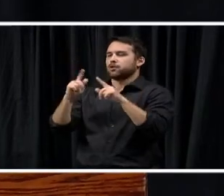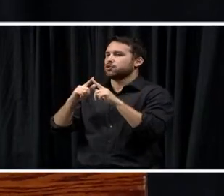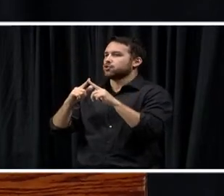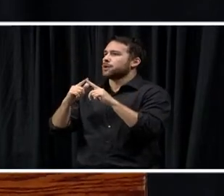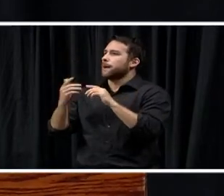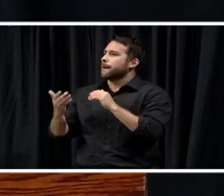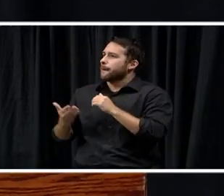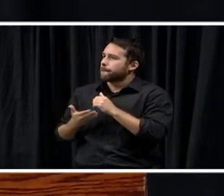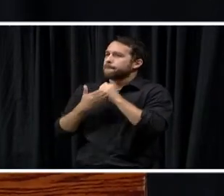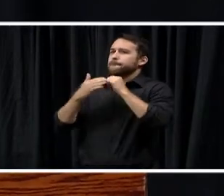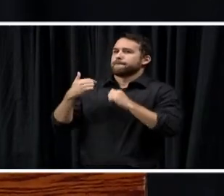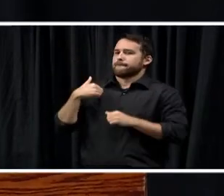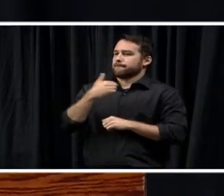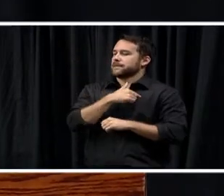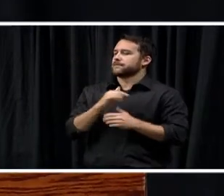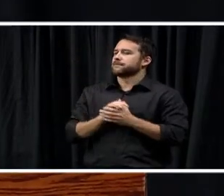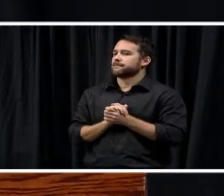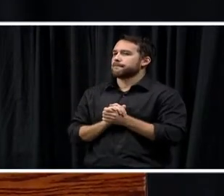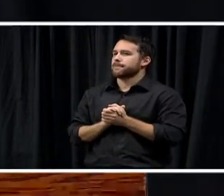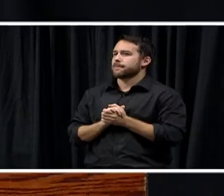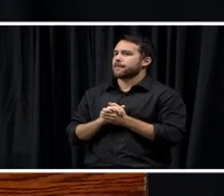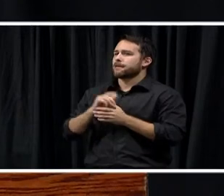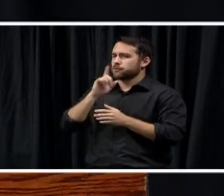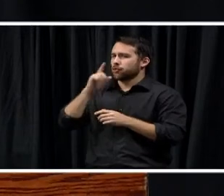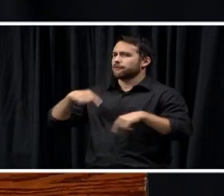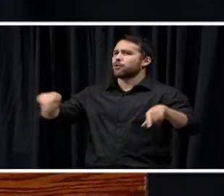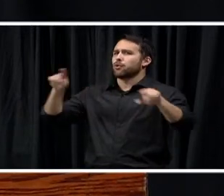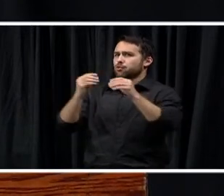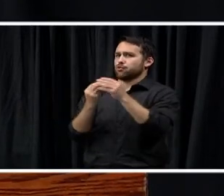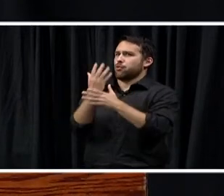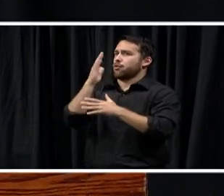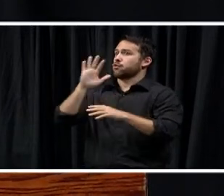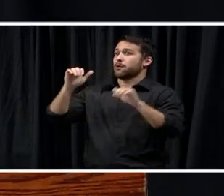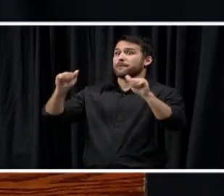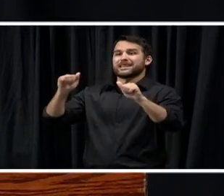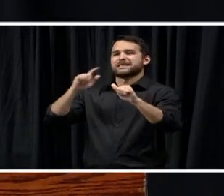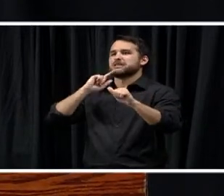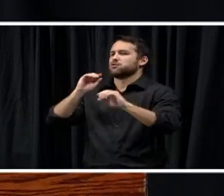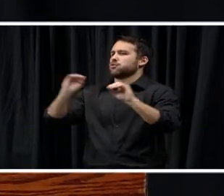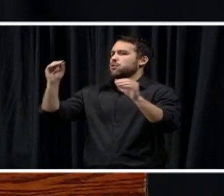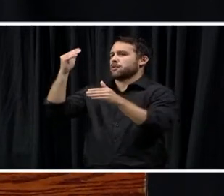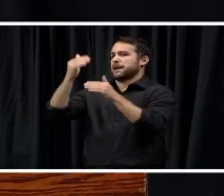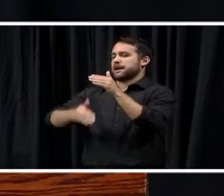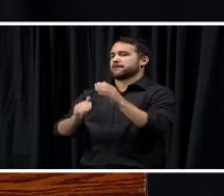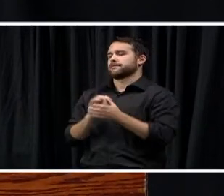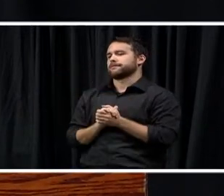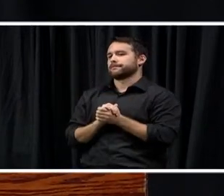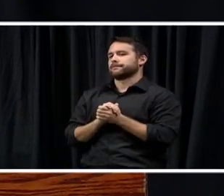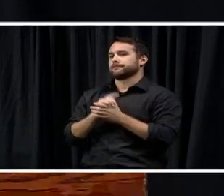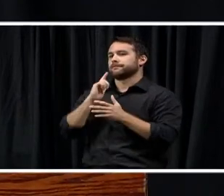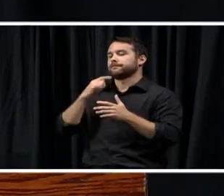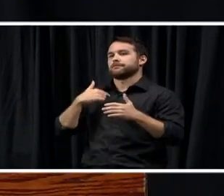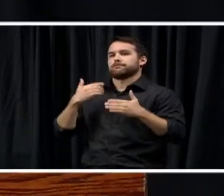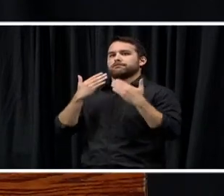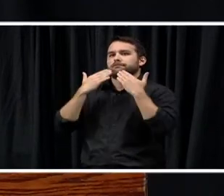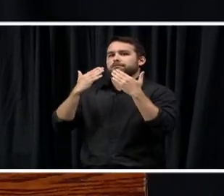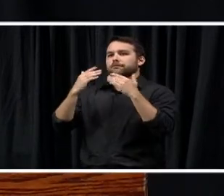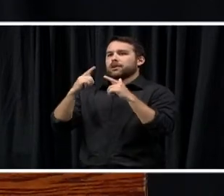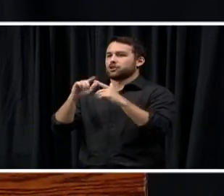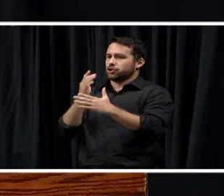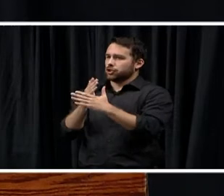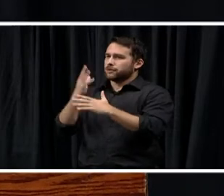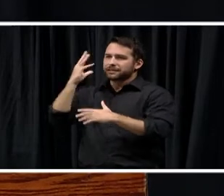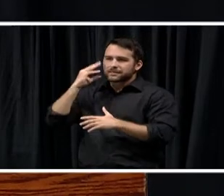up. I hope that all of you have grown to see your potential, because it is endless. I'm so grateful and honored to have shared these experiences,